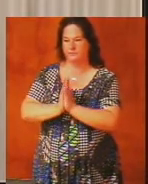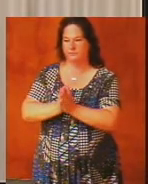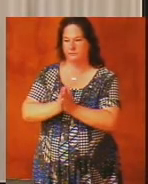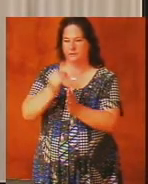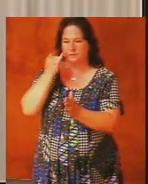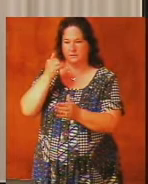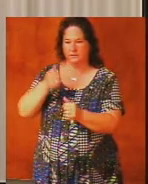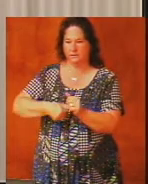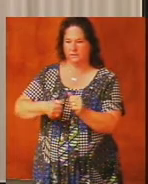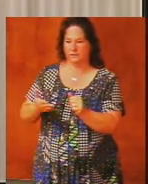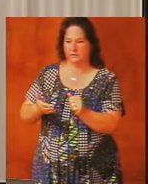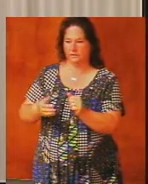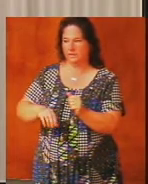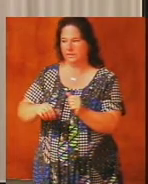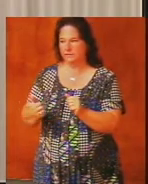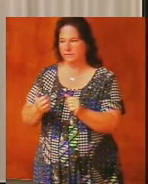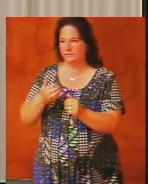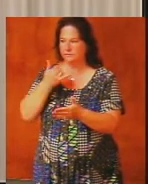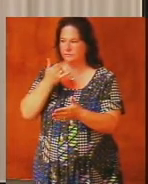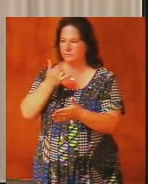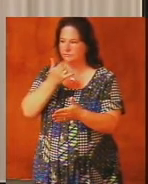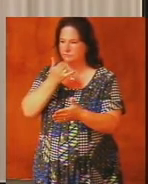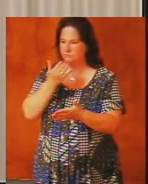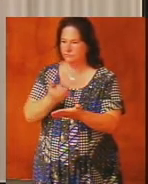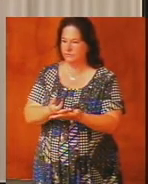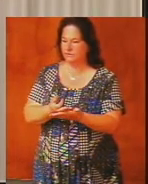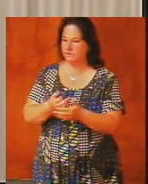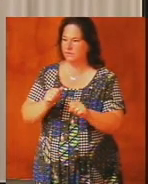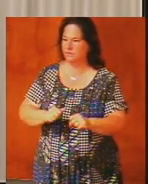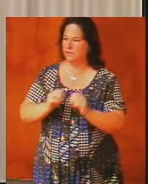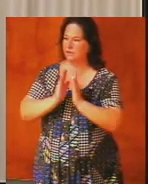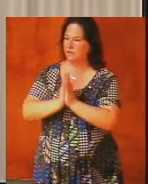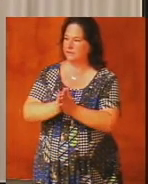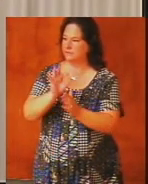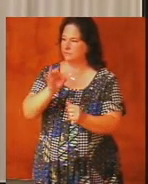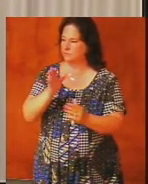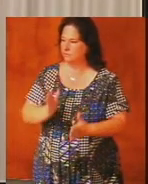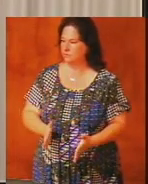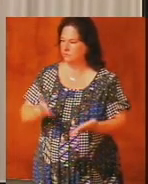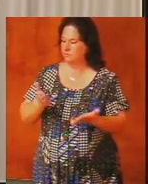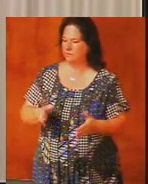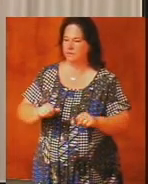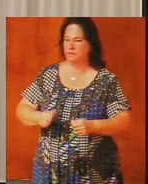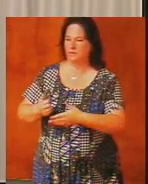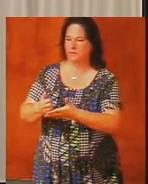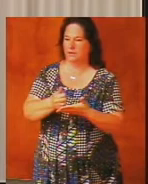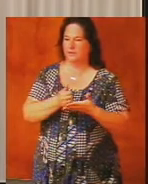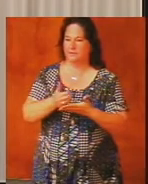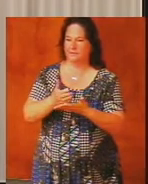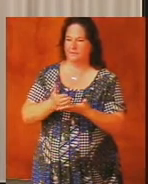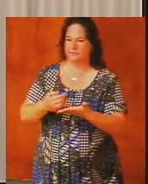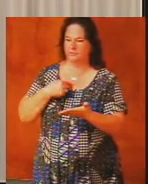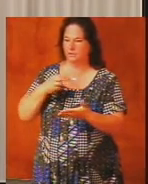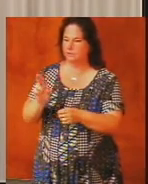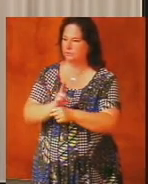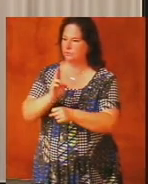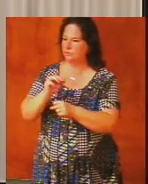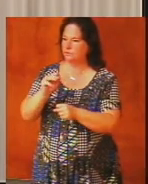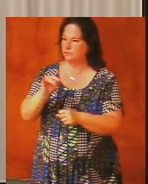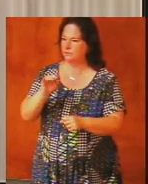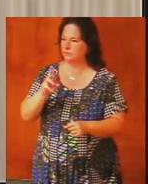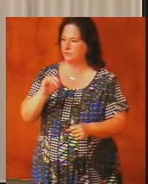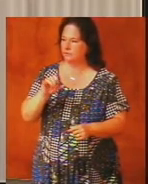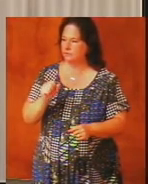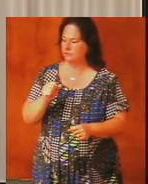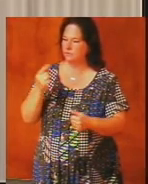else fails, you might ask your preacher. Maybe he could help you a little bit. I use commentaries all the time